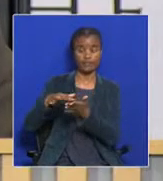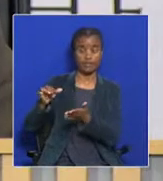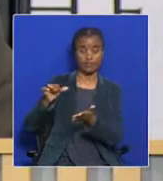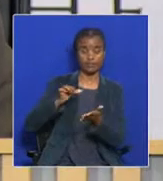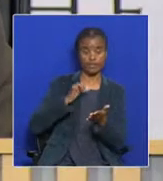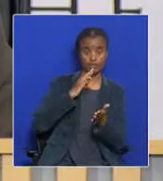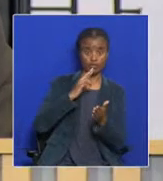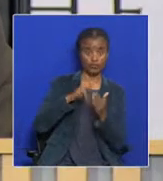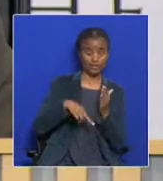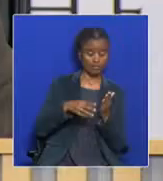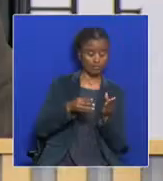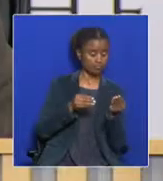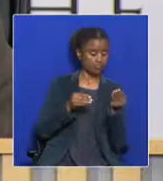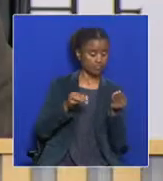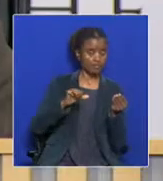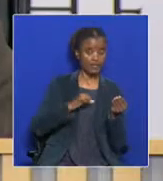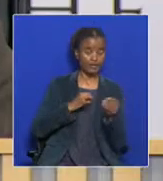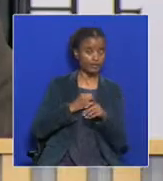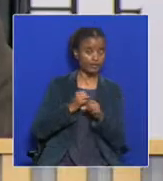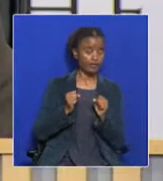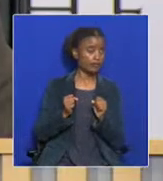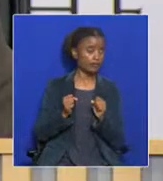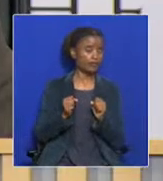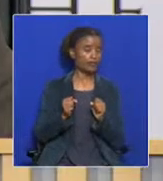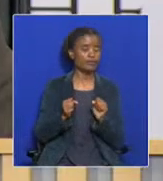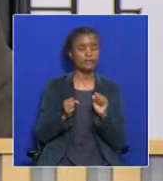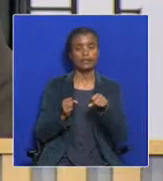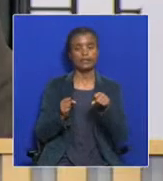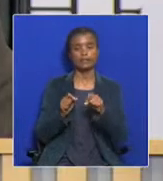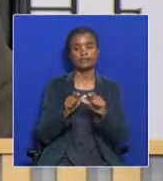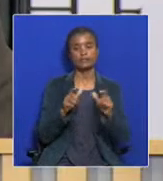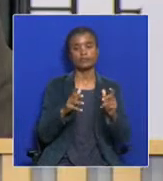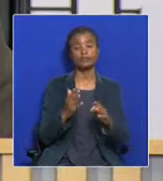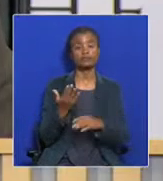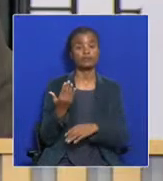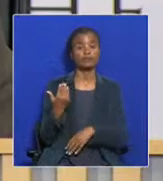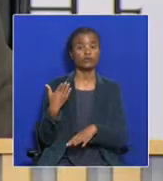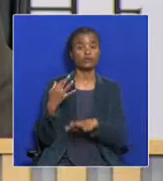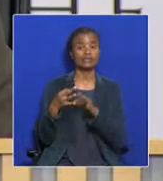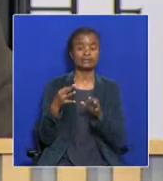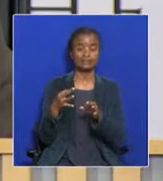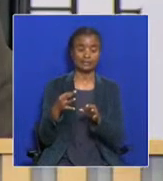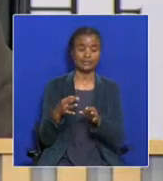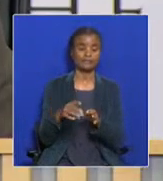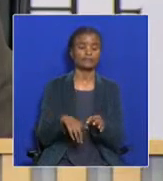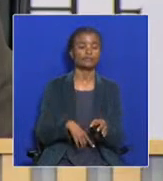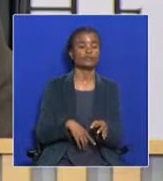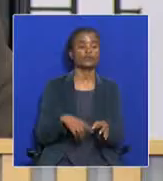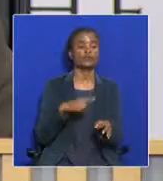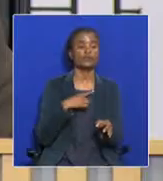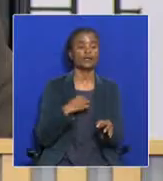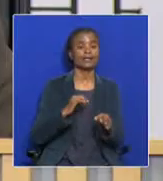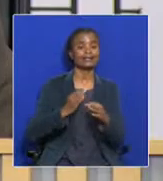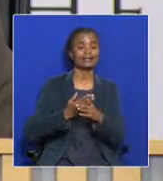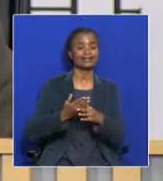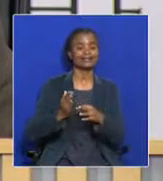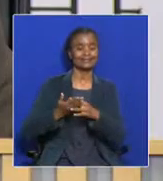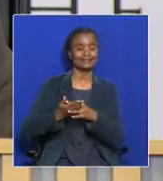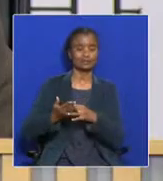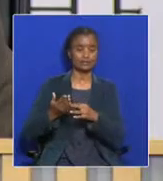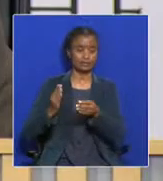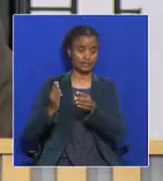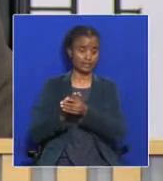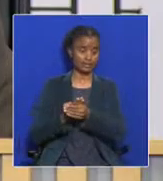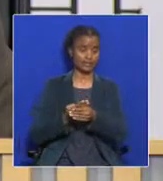Commissioner. Like I indicated previously, out of every single case of this nature that we've had, we will receive